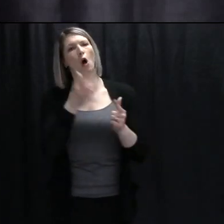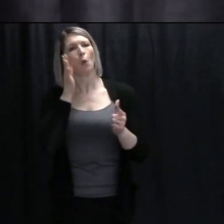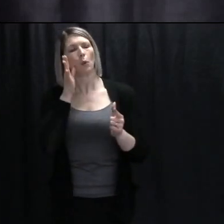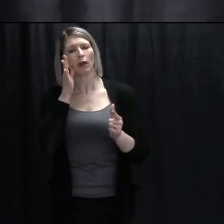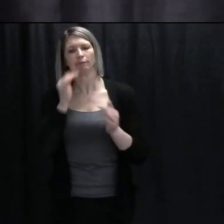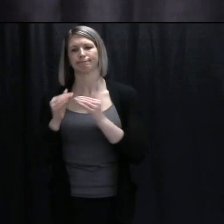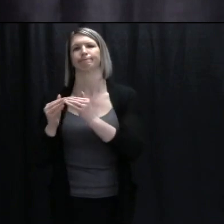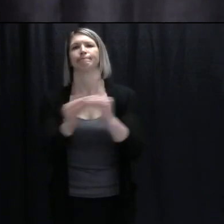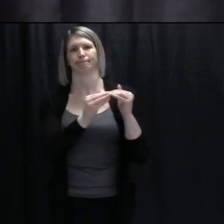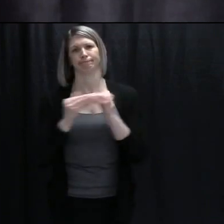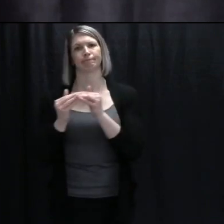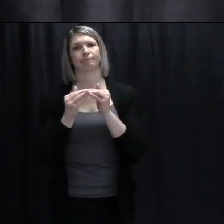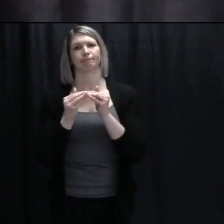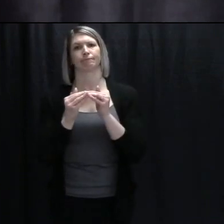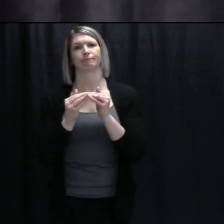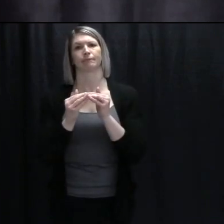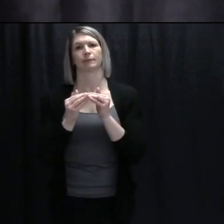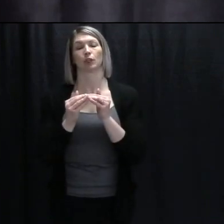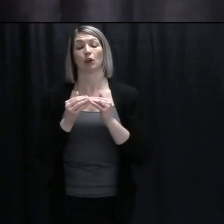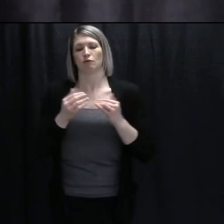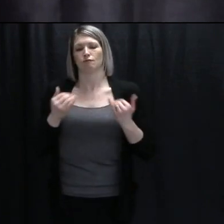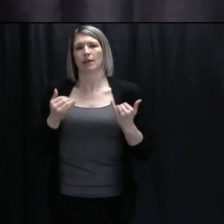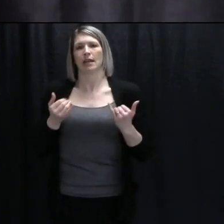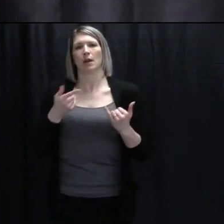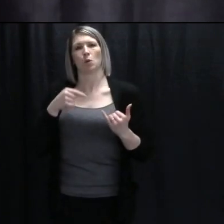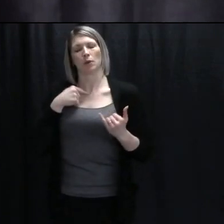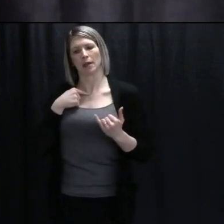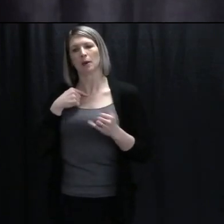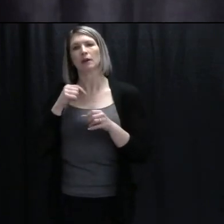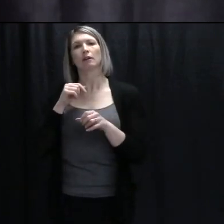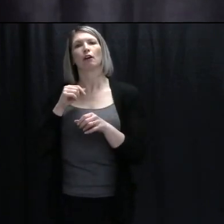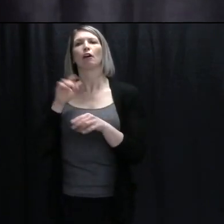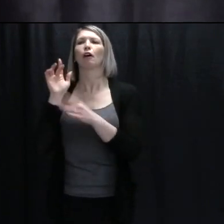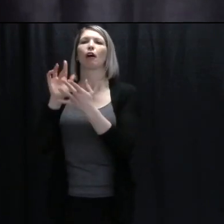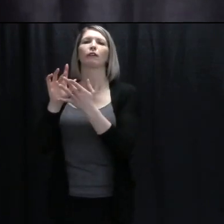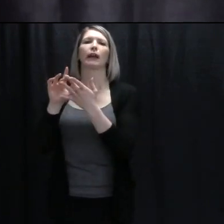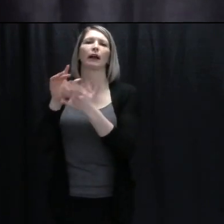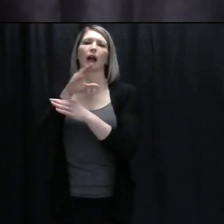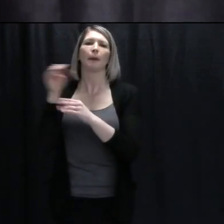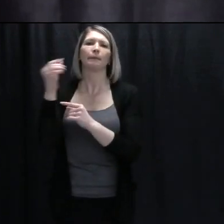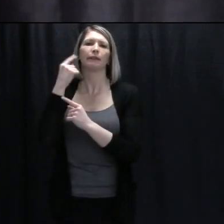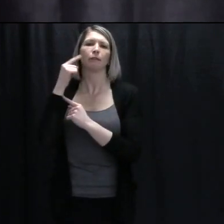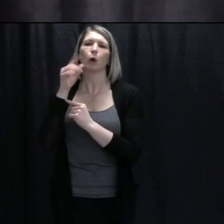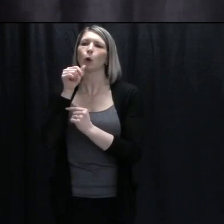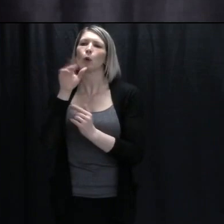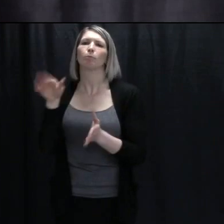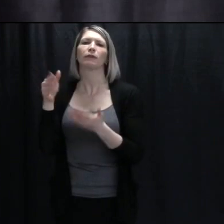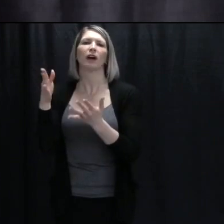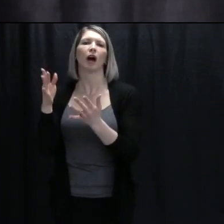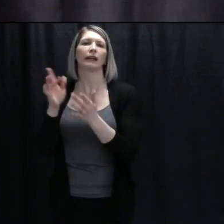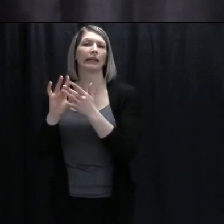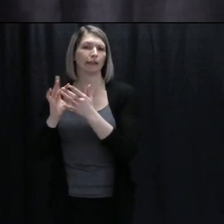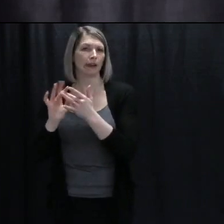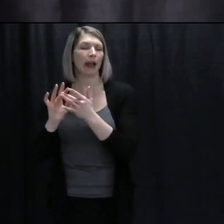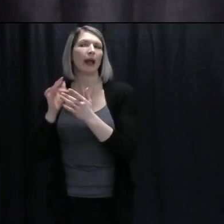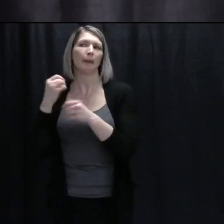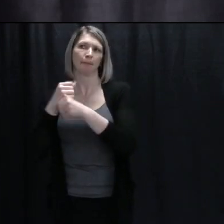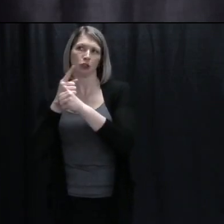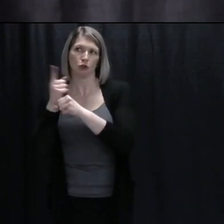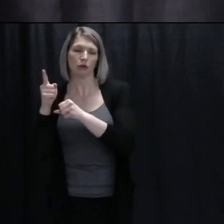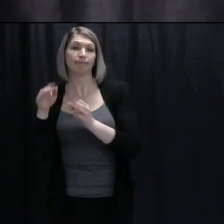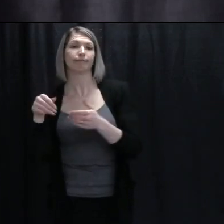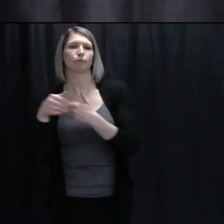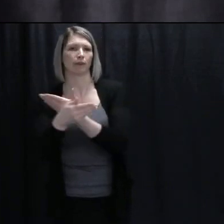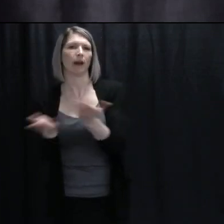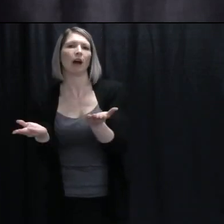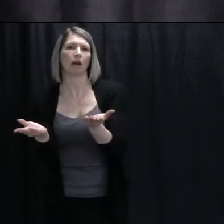connectivity. We're working with internet providers as well, and we will make sure that we get the proper resources in place. We